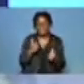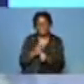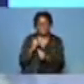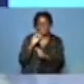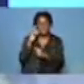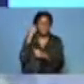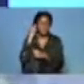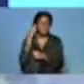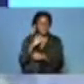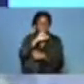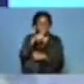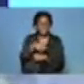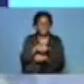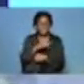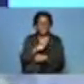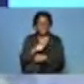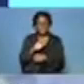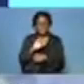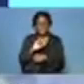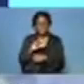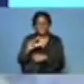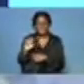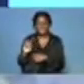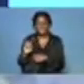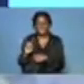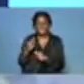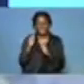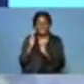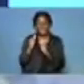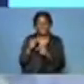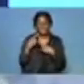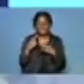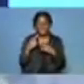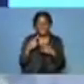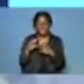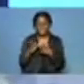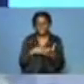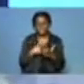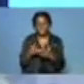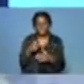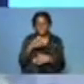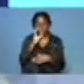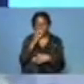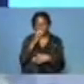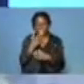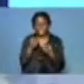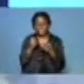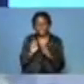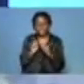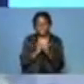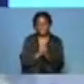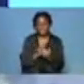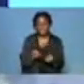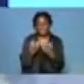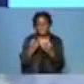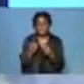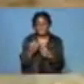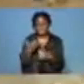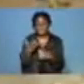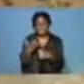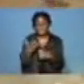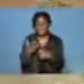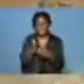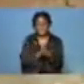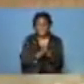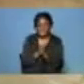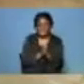Rush, Paint and Sip event. A first of its kind, drawing scores eager to take in everything. So when you think